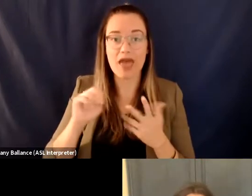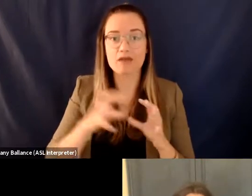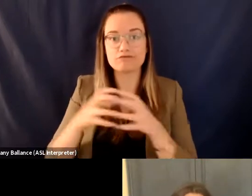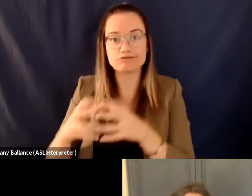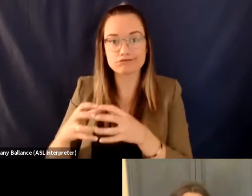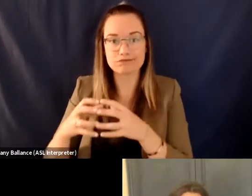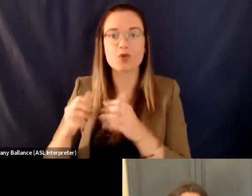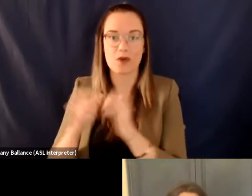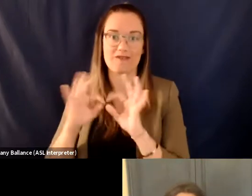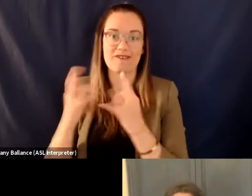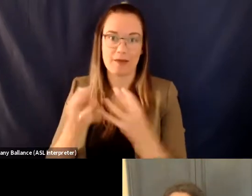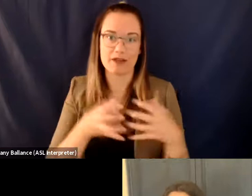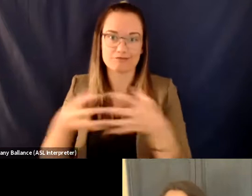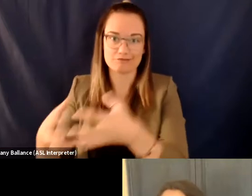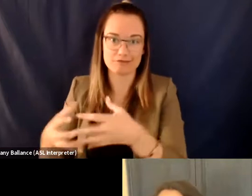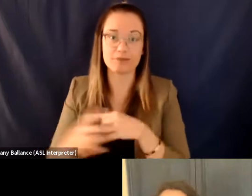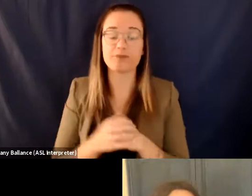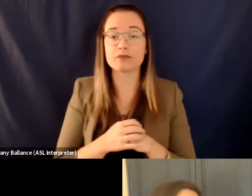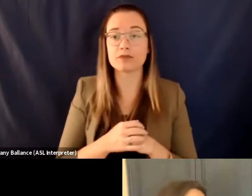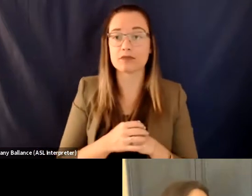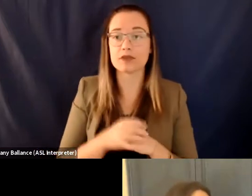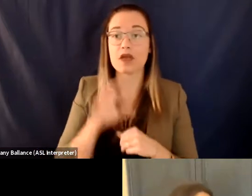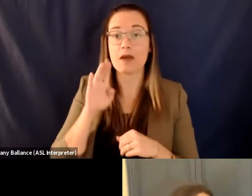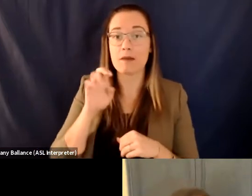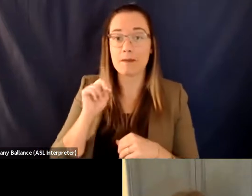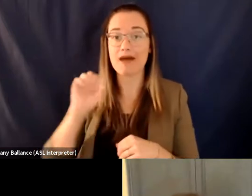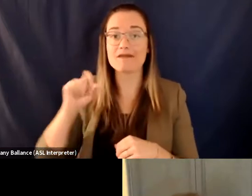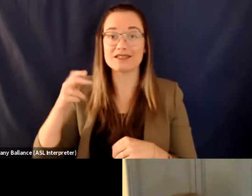Ben and Stephen had both seen a rough cut. And